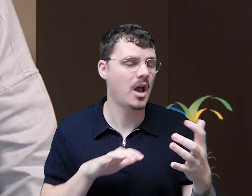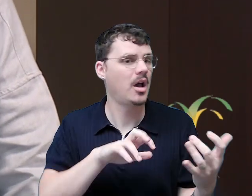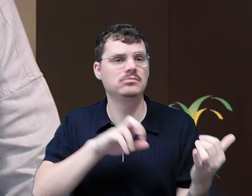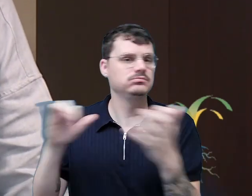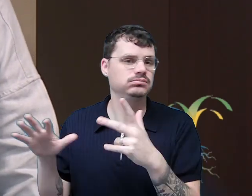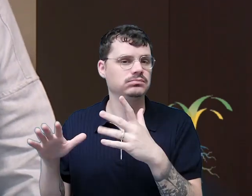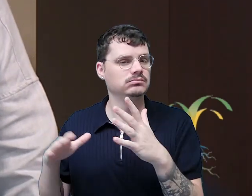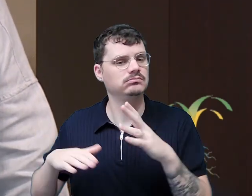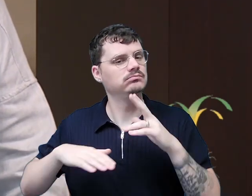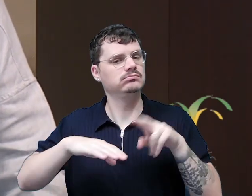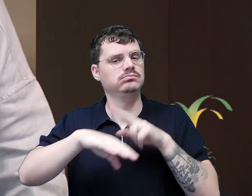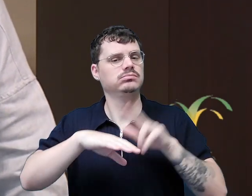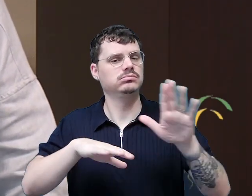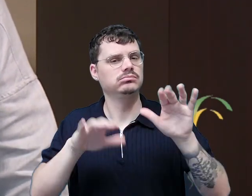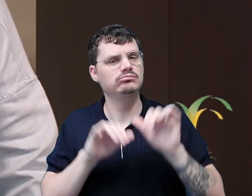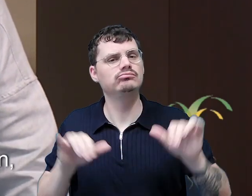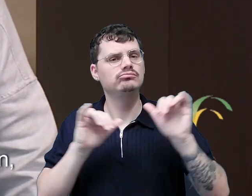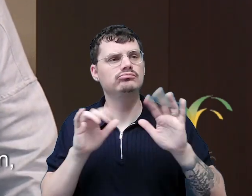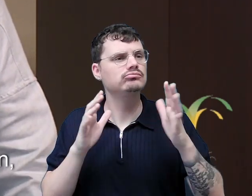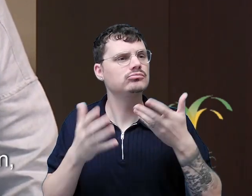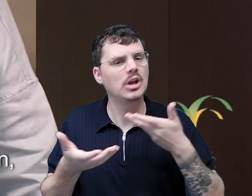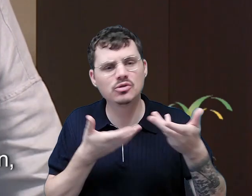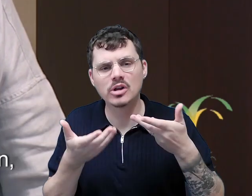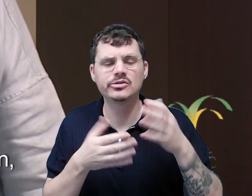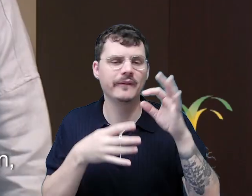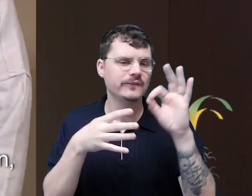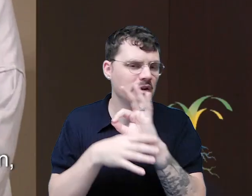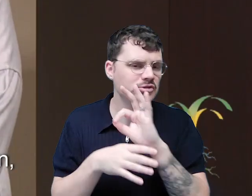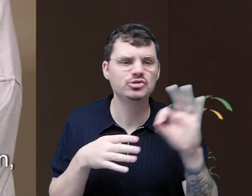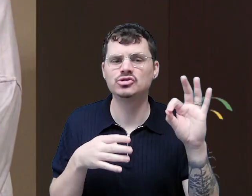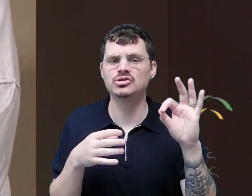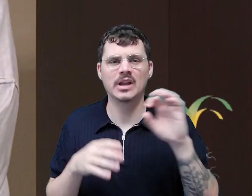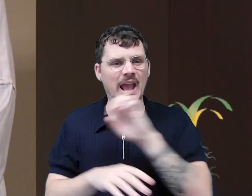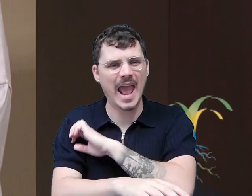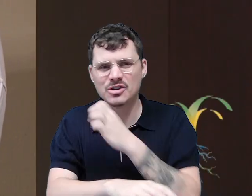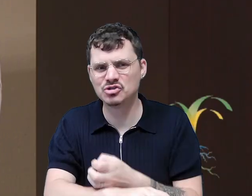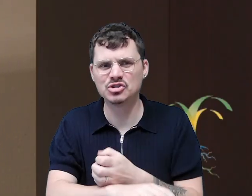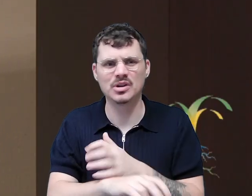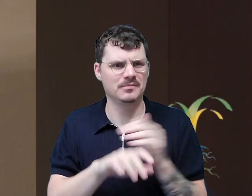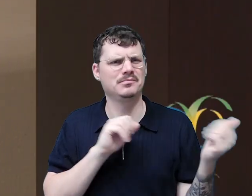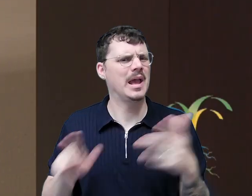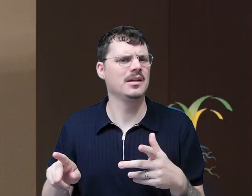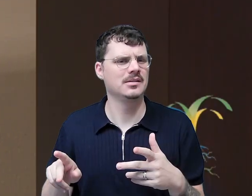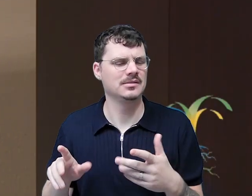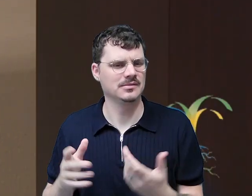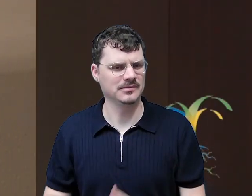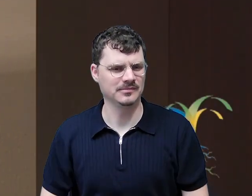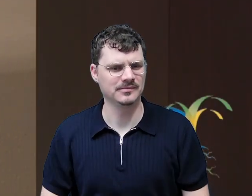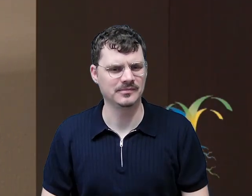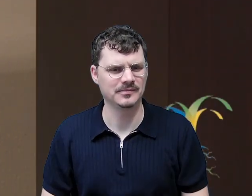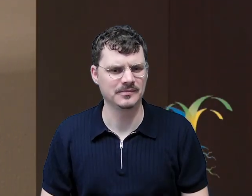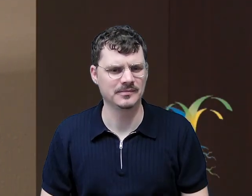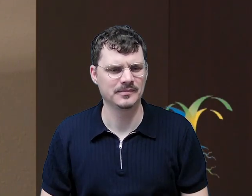fully 100% restored to his usual level of interaction, functioning, energy, what have you.